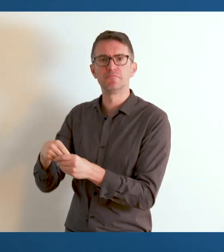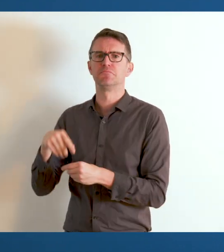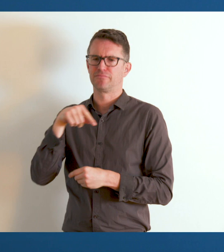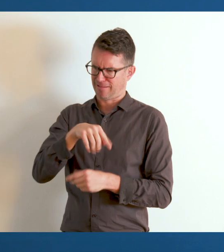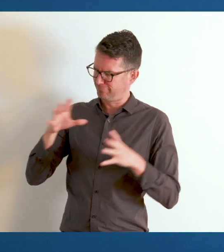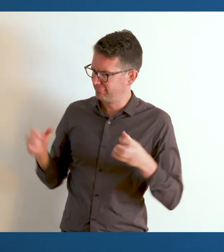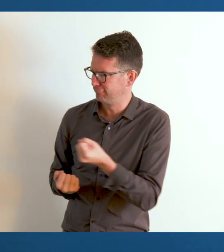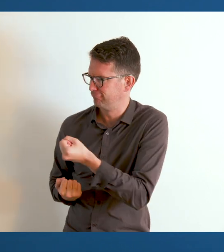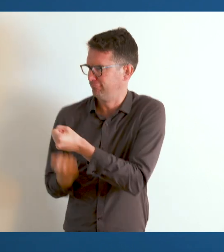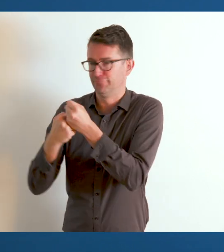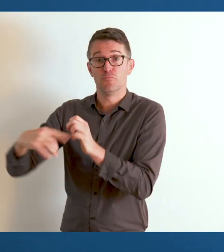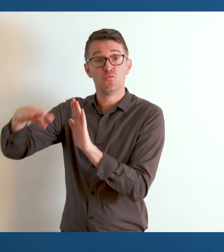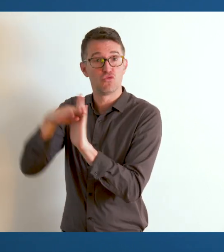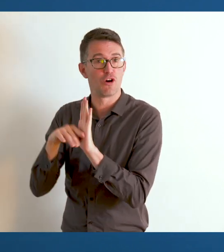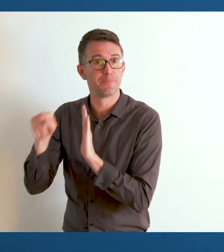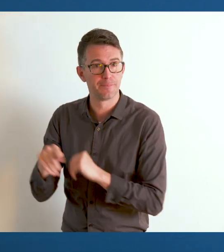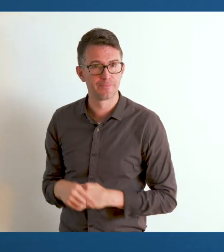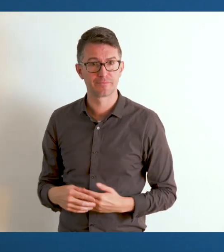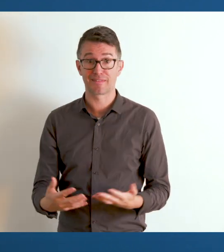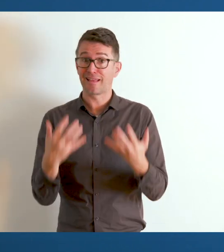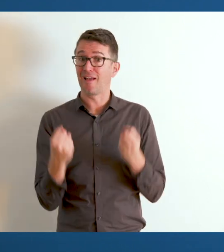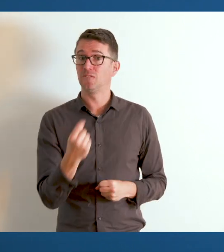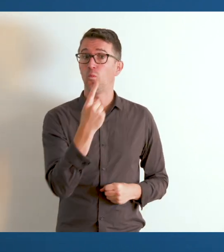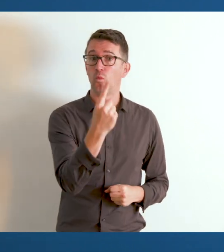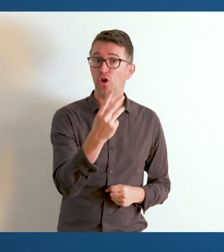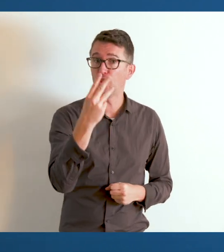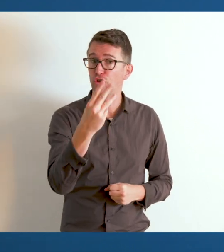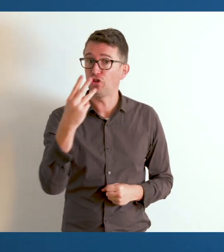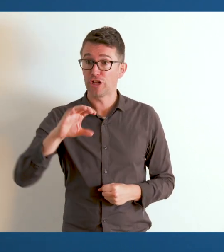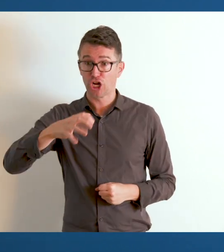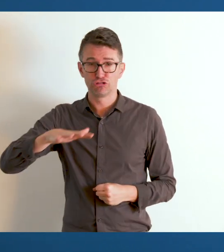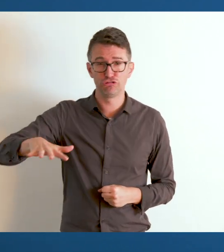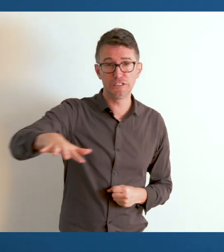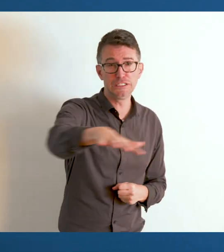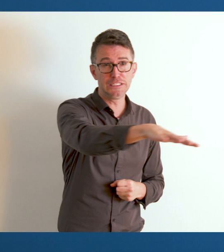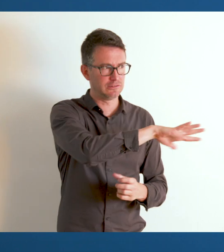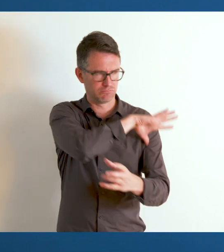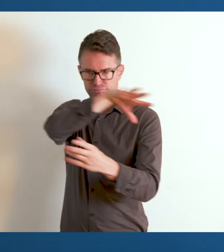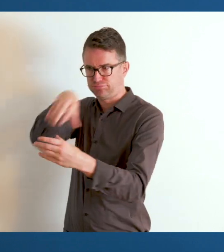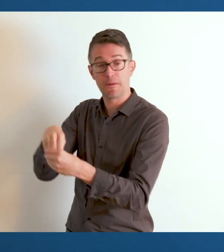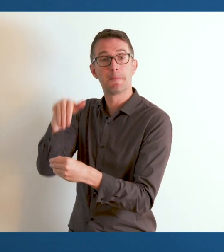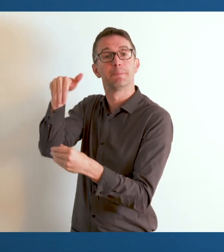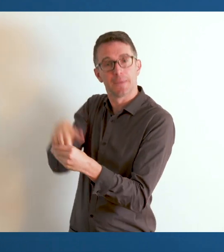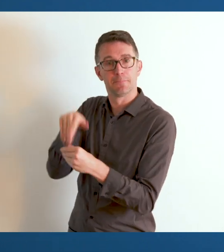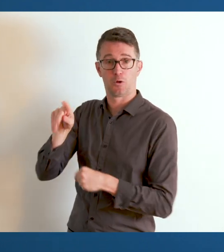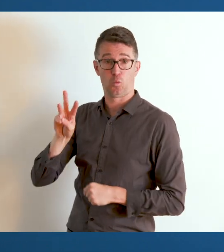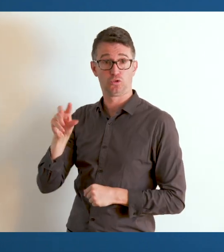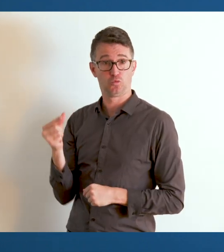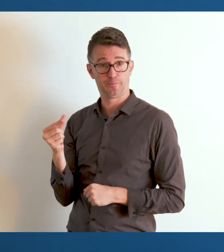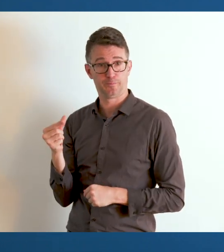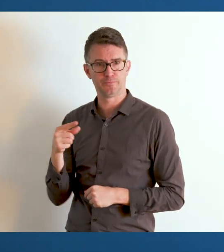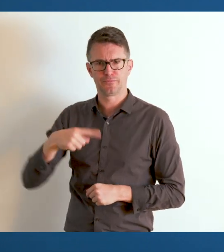program. Right now, there are over 133 countries and territories who are members of the Washington Group, and they